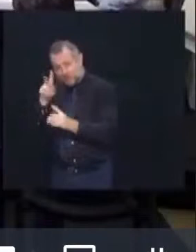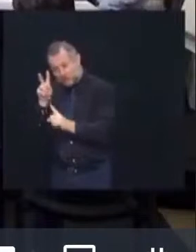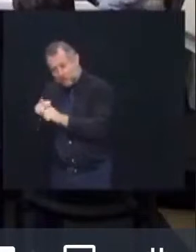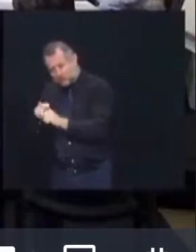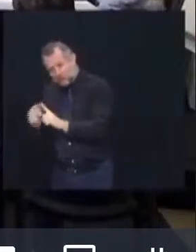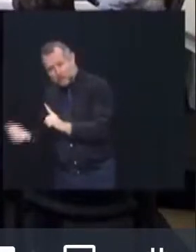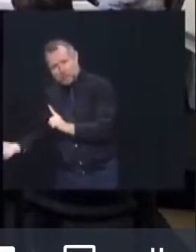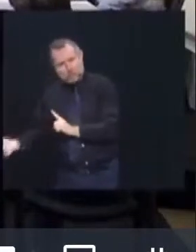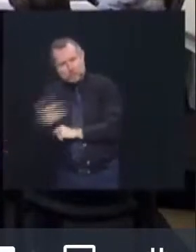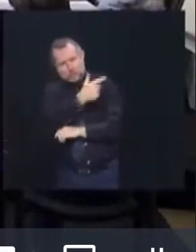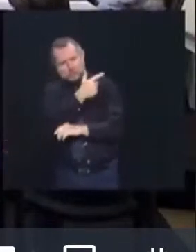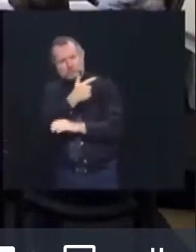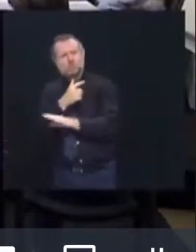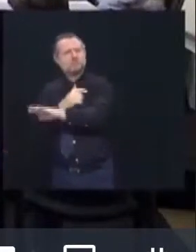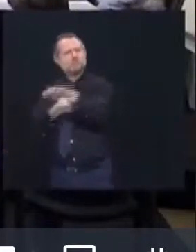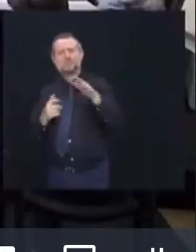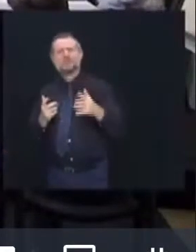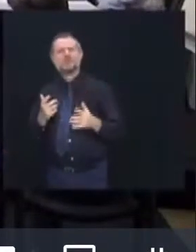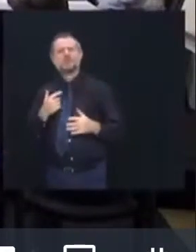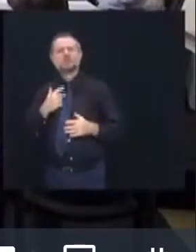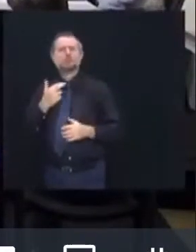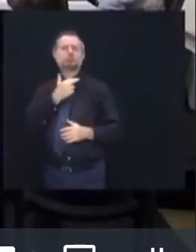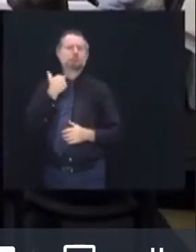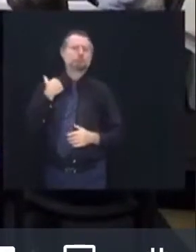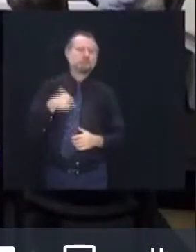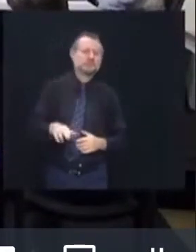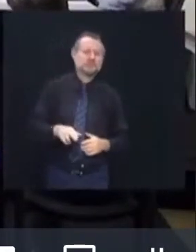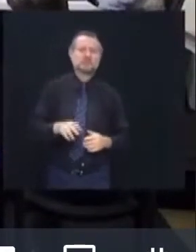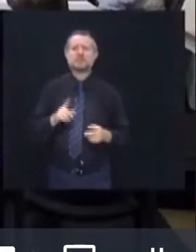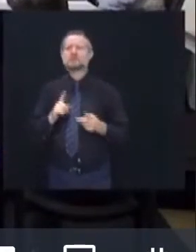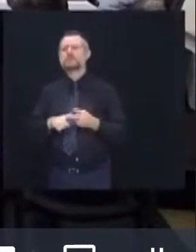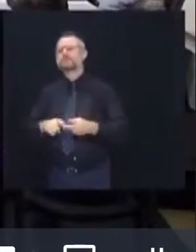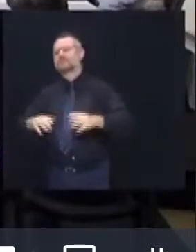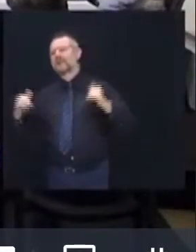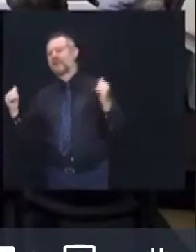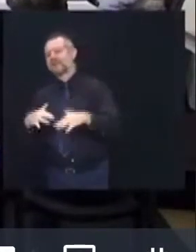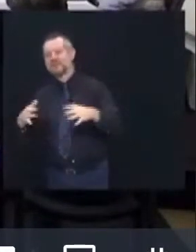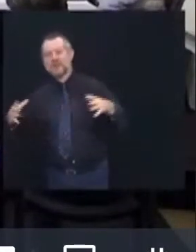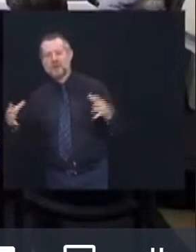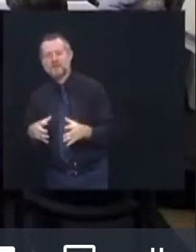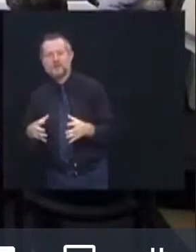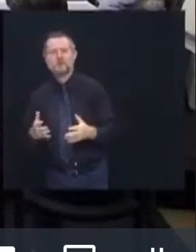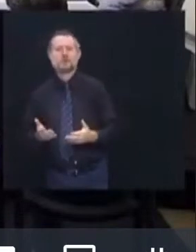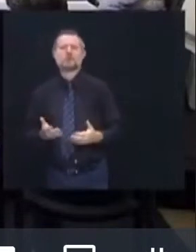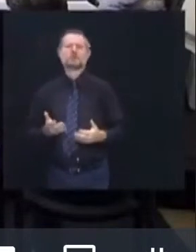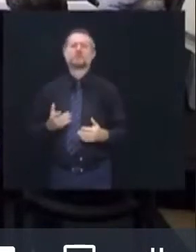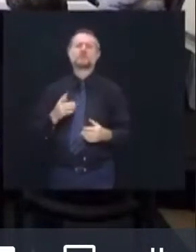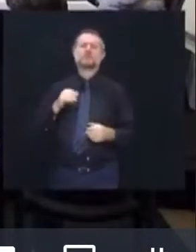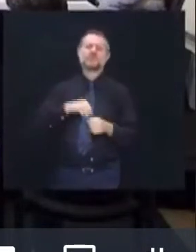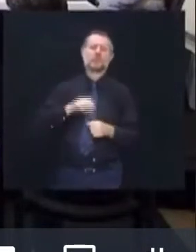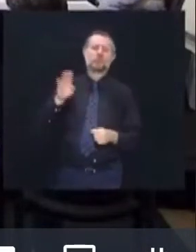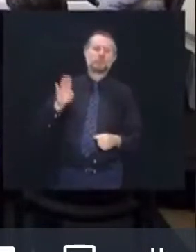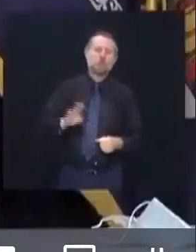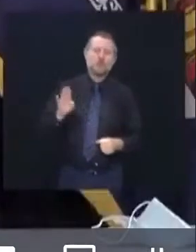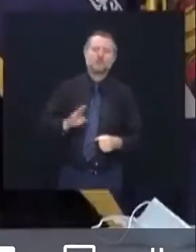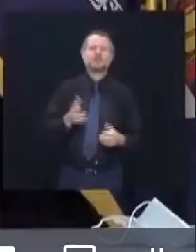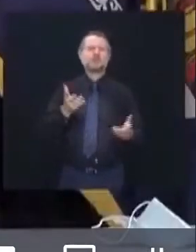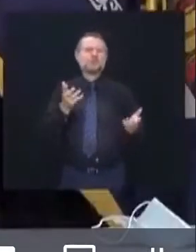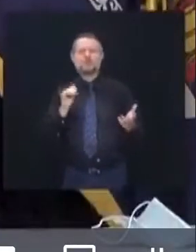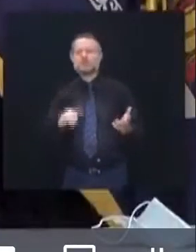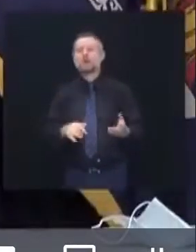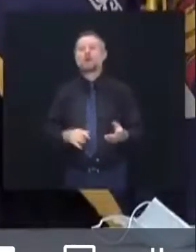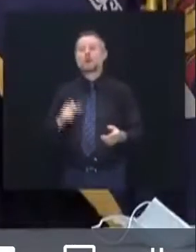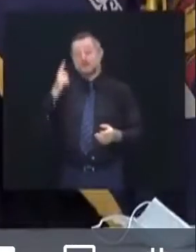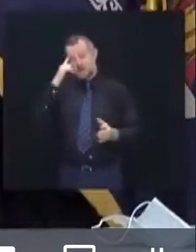restrictions on social gatherings, religious gatherings, et cetera, that we've seen with these recent clusters in Brooklyn, Rockland, et cetera? You can